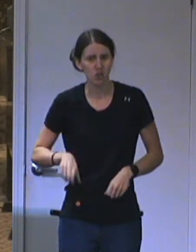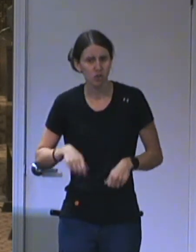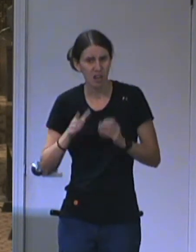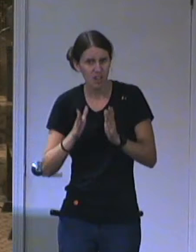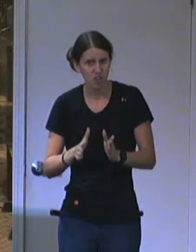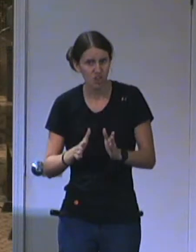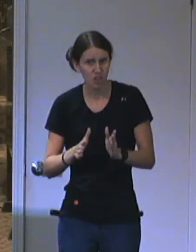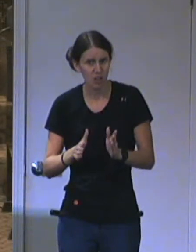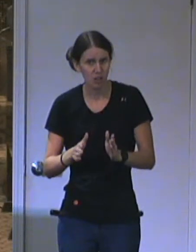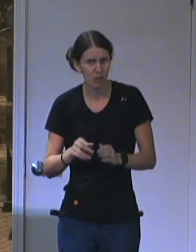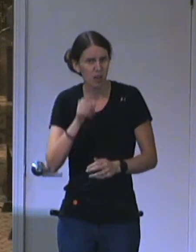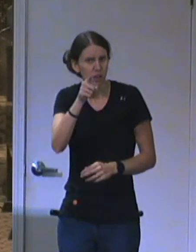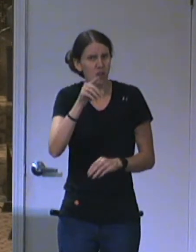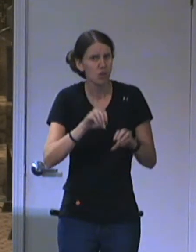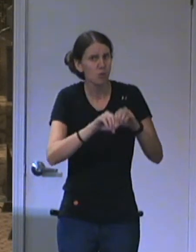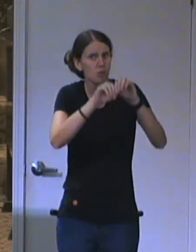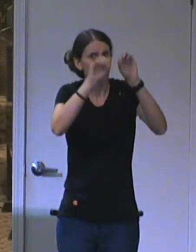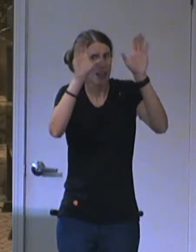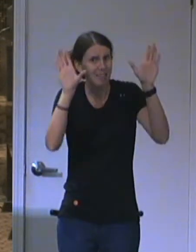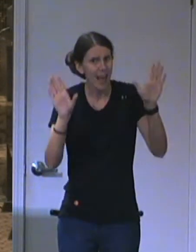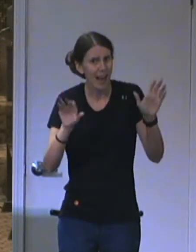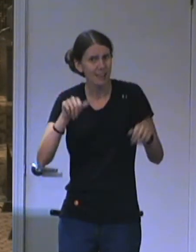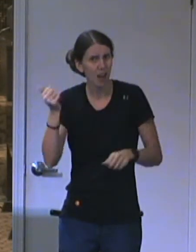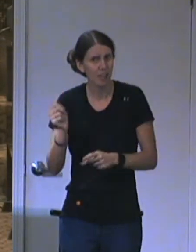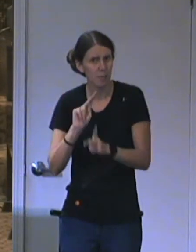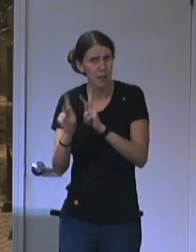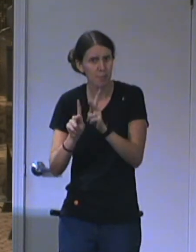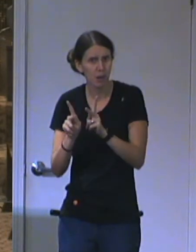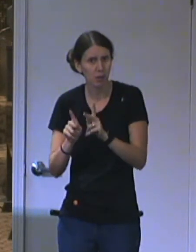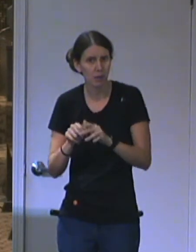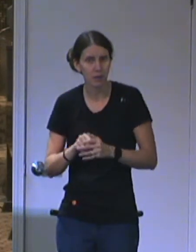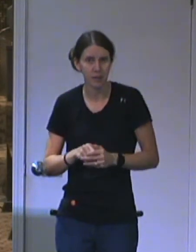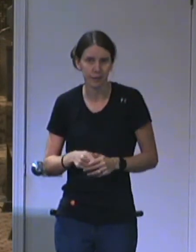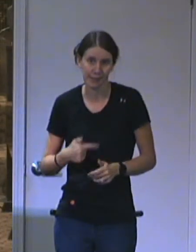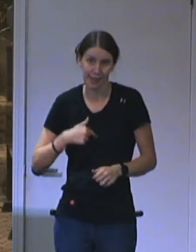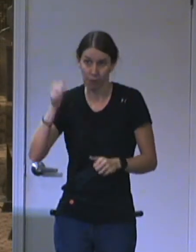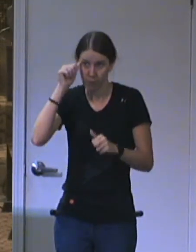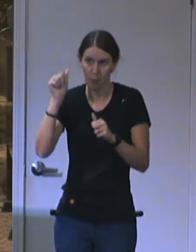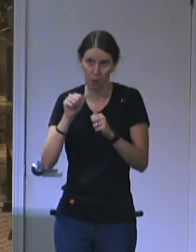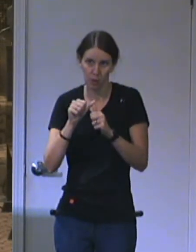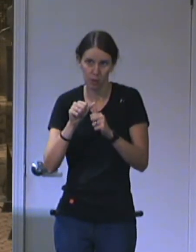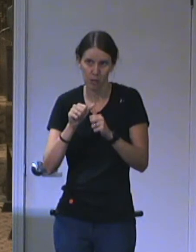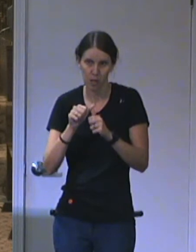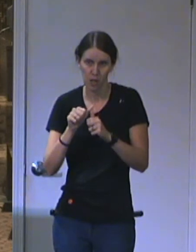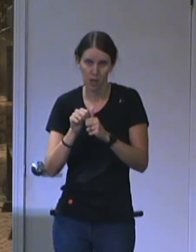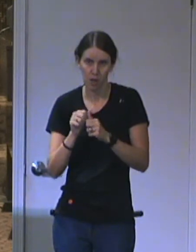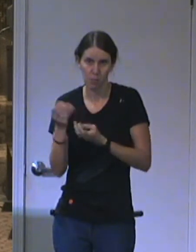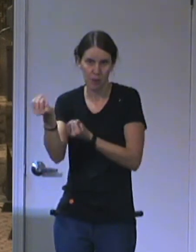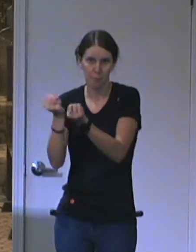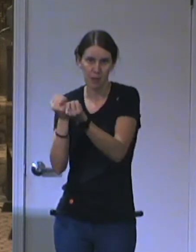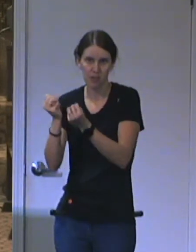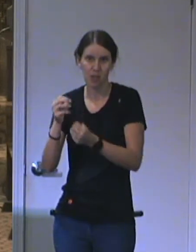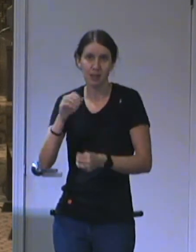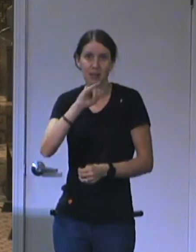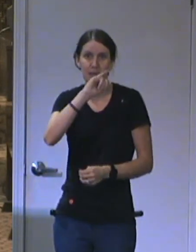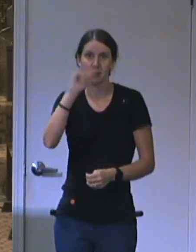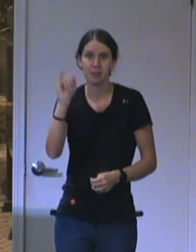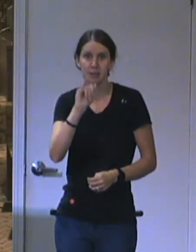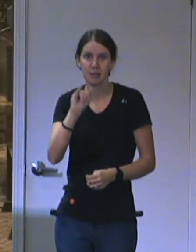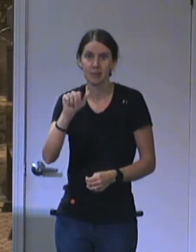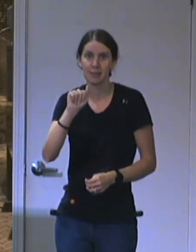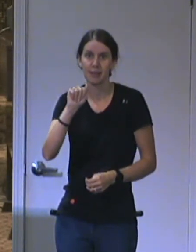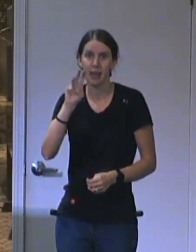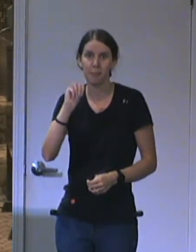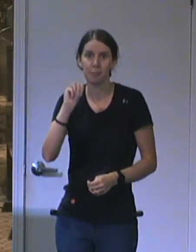Just because you were born into a Christian home? I remember when we went into Zambia, they had just had a power change,